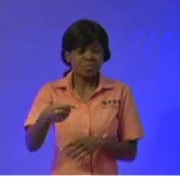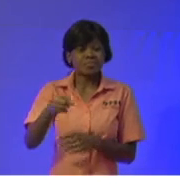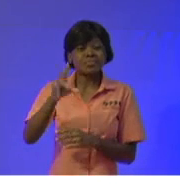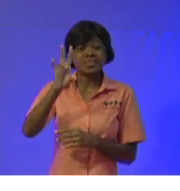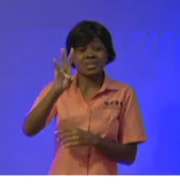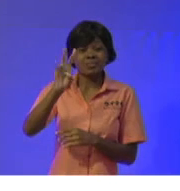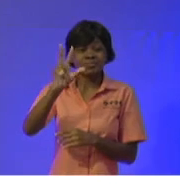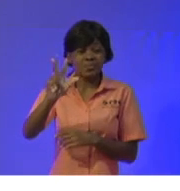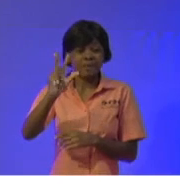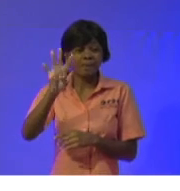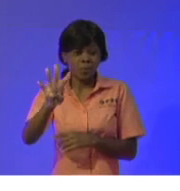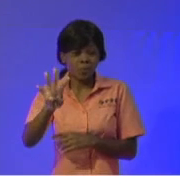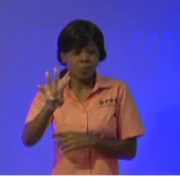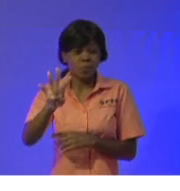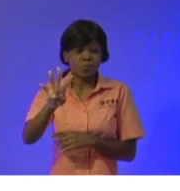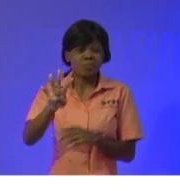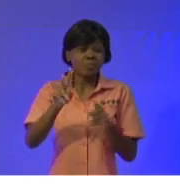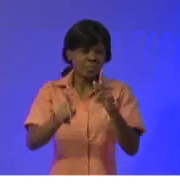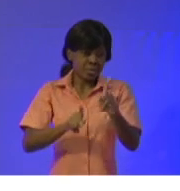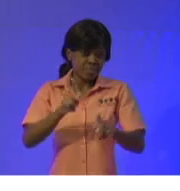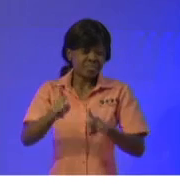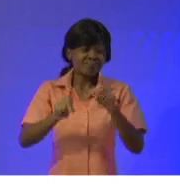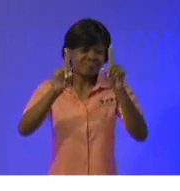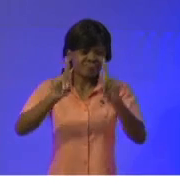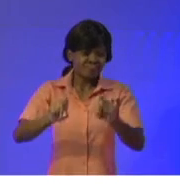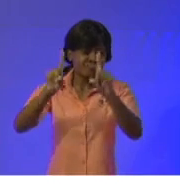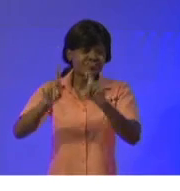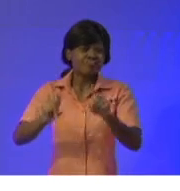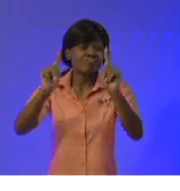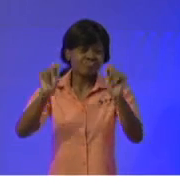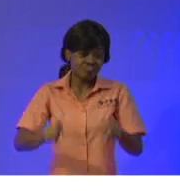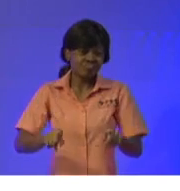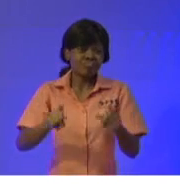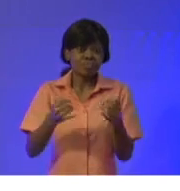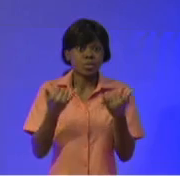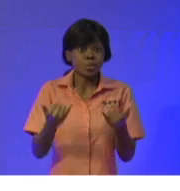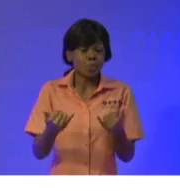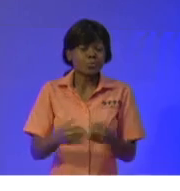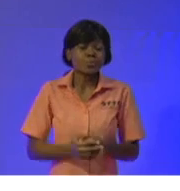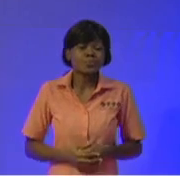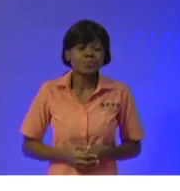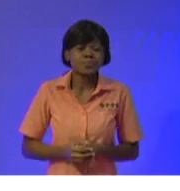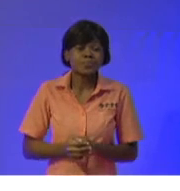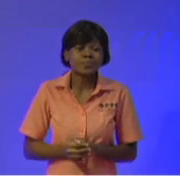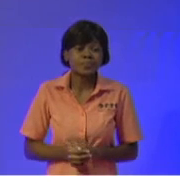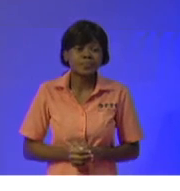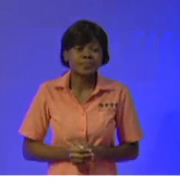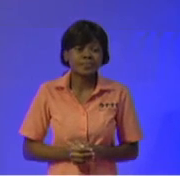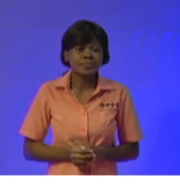457,734 individuals, or have run that number of tests, of which we've had